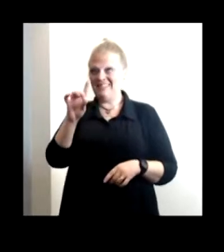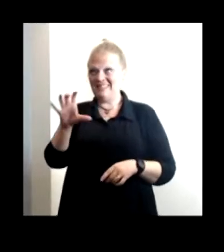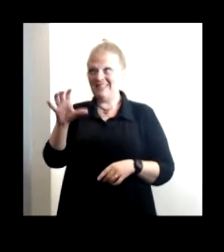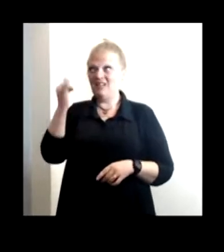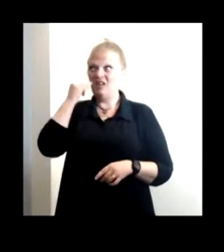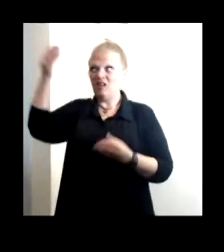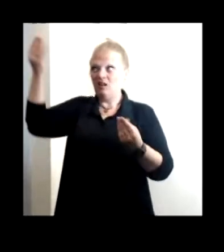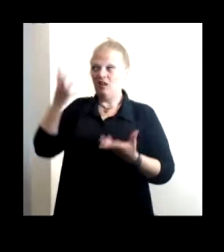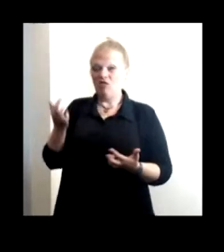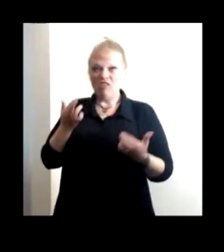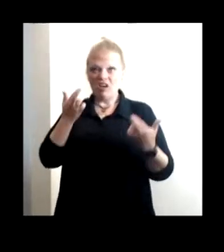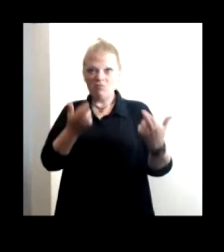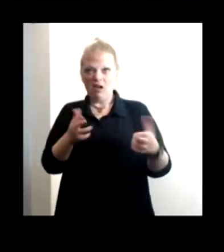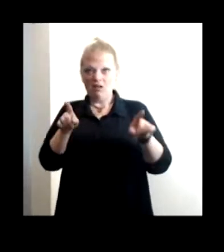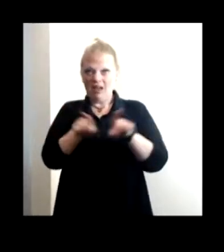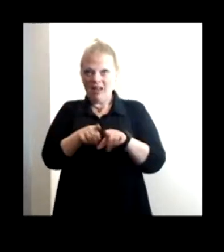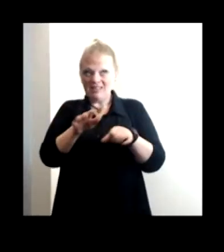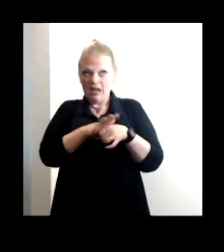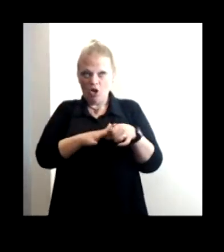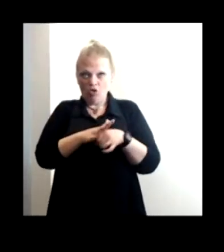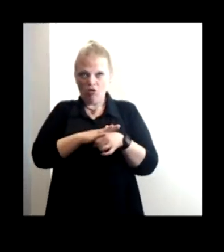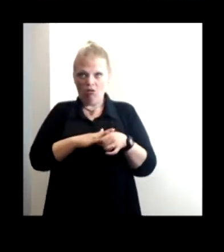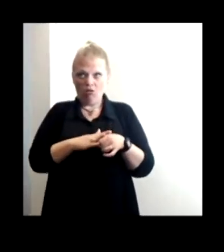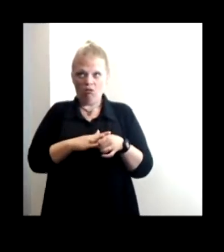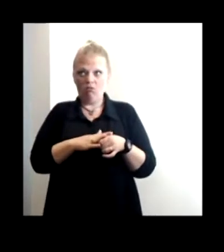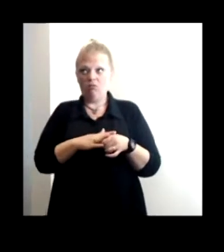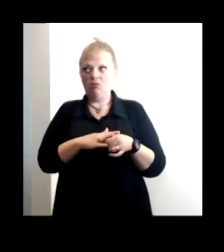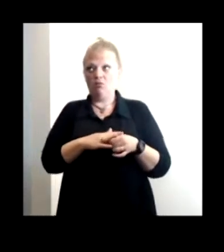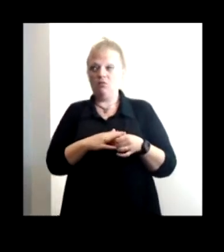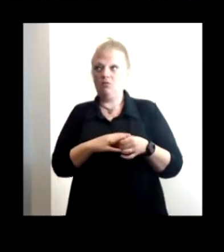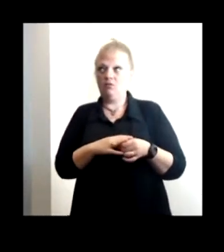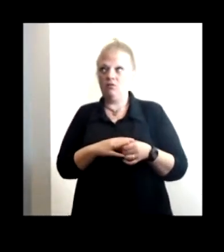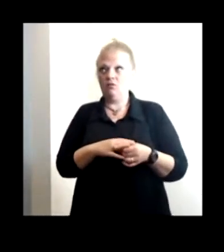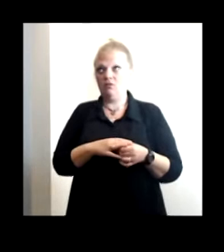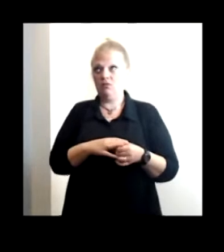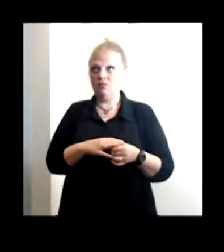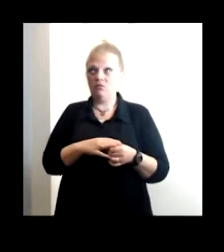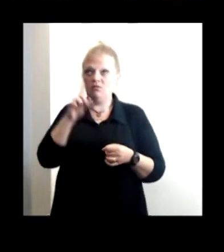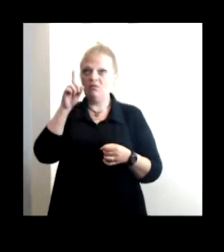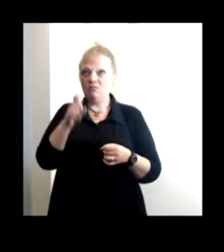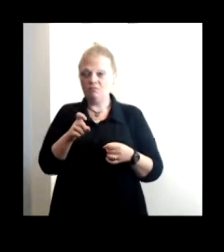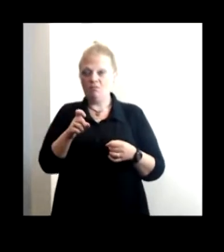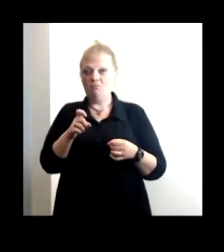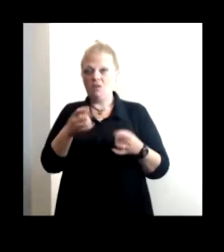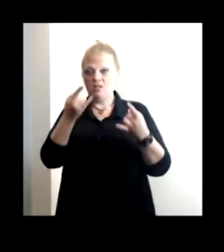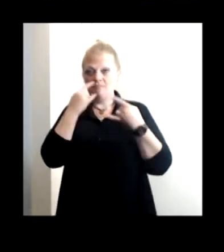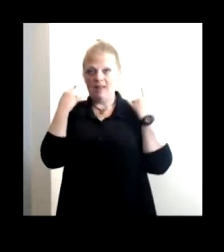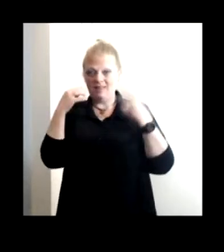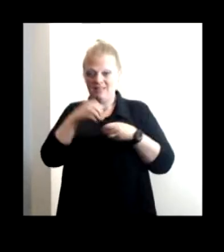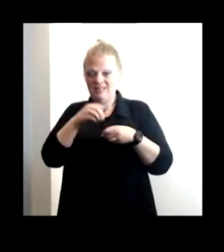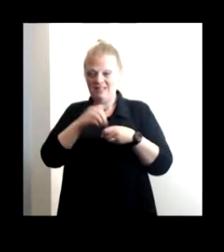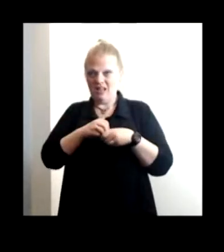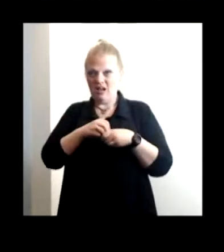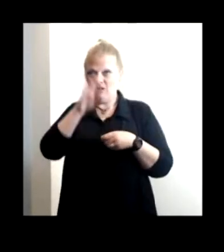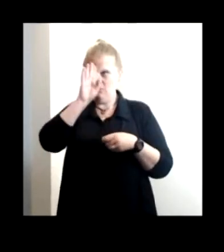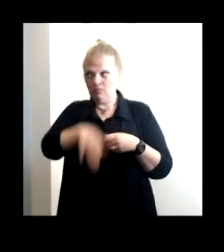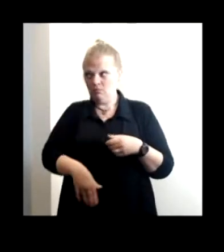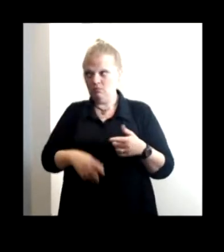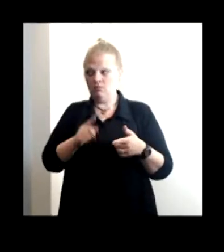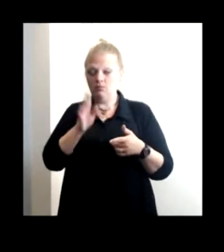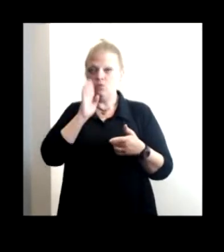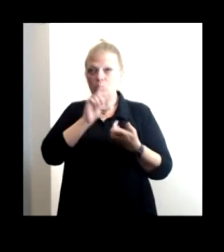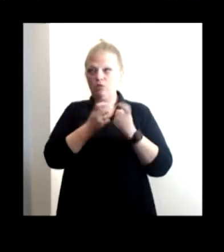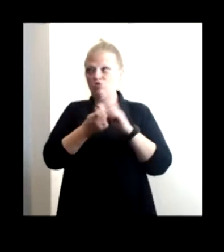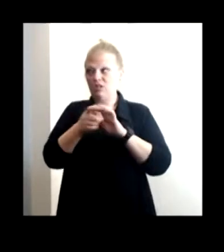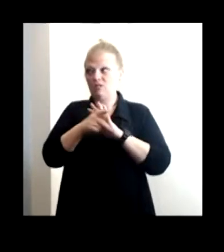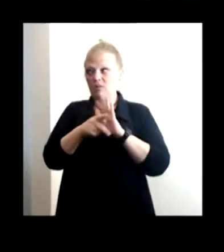that as an area we should go into have masks worn indoors totally, then we're going to change